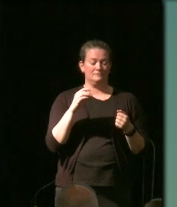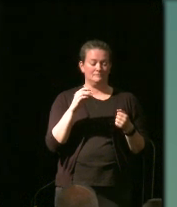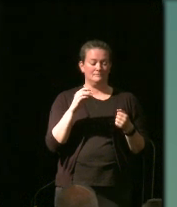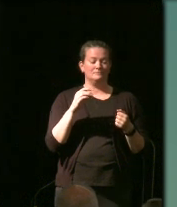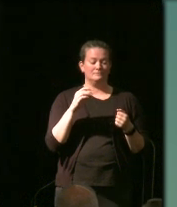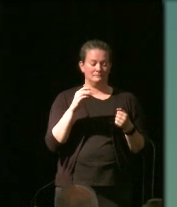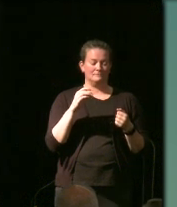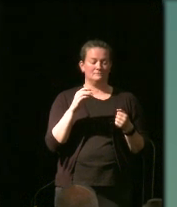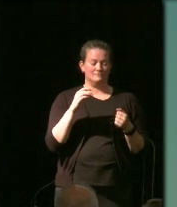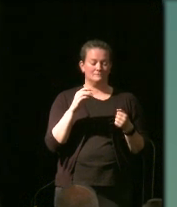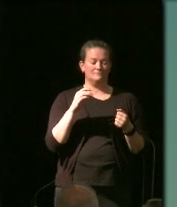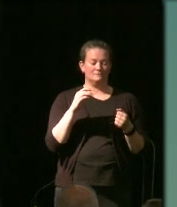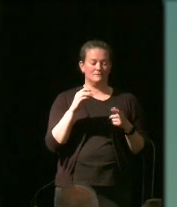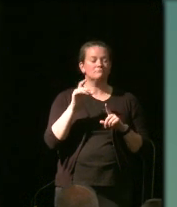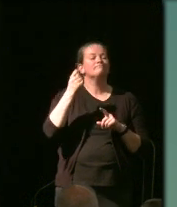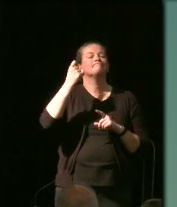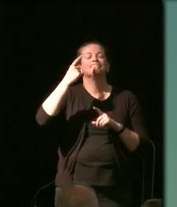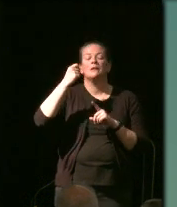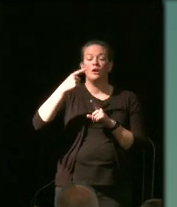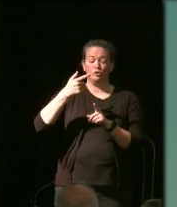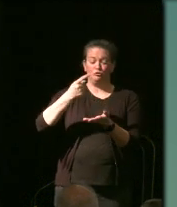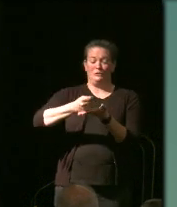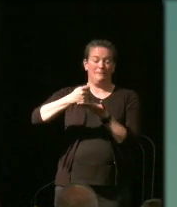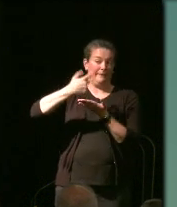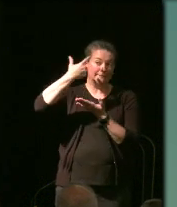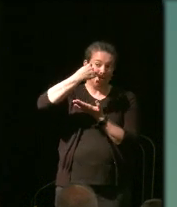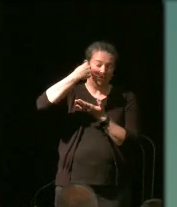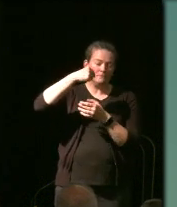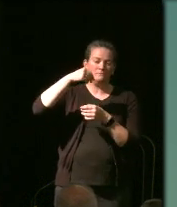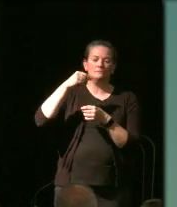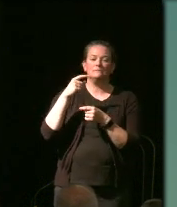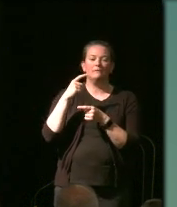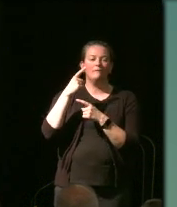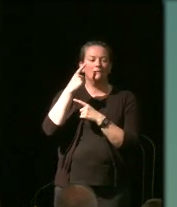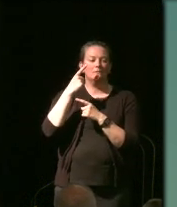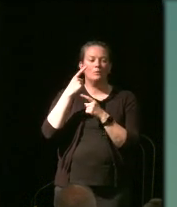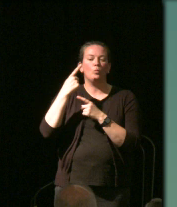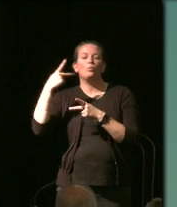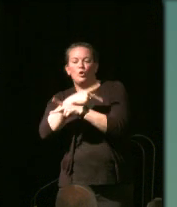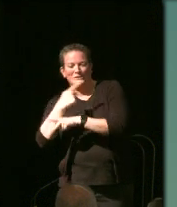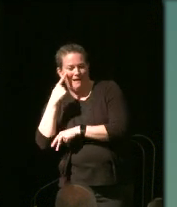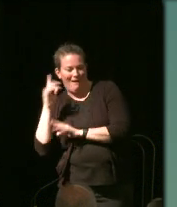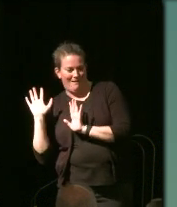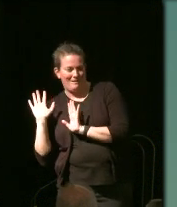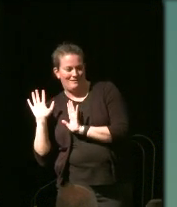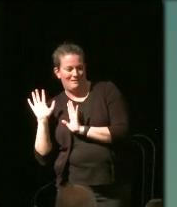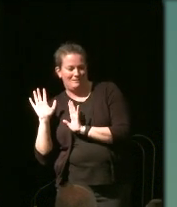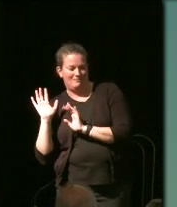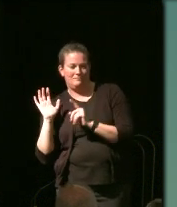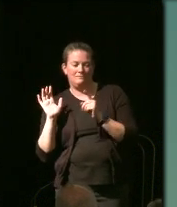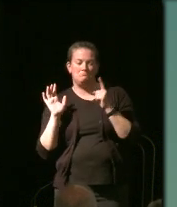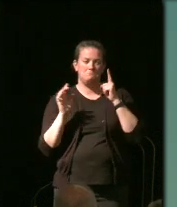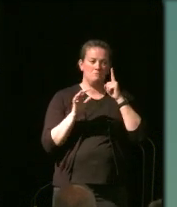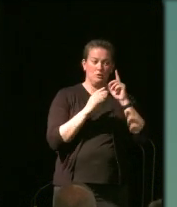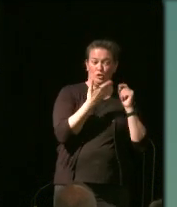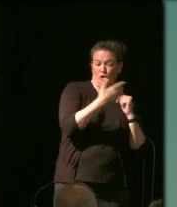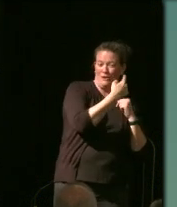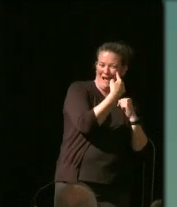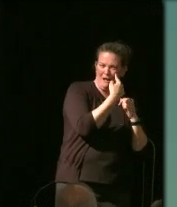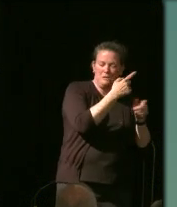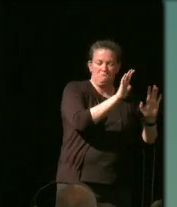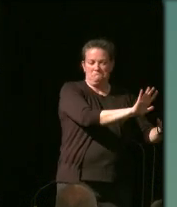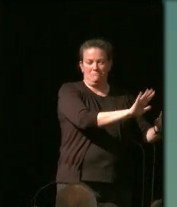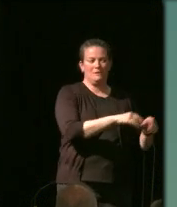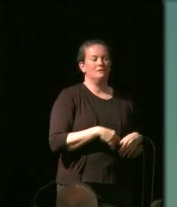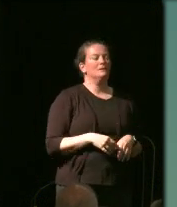worst seeing eye during a trial, then those patients have a hard time actually performing the